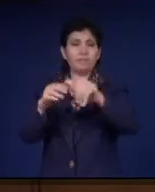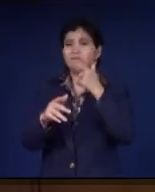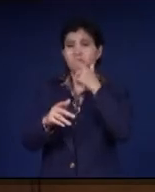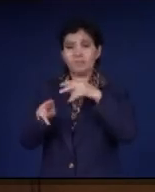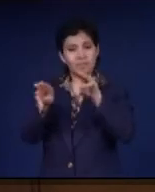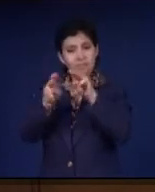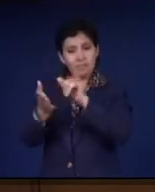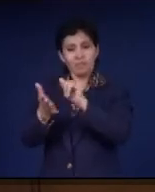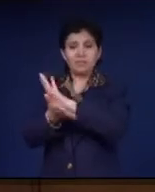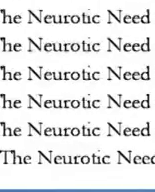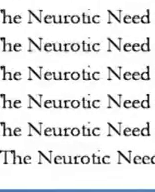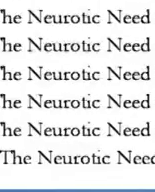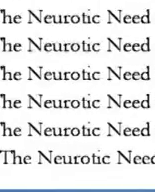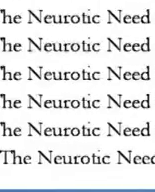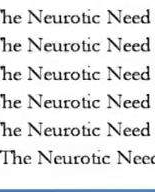people.